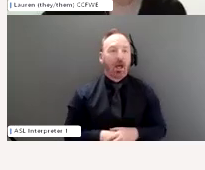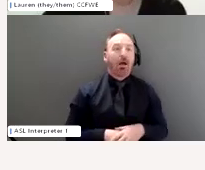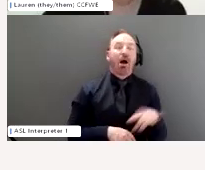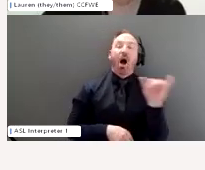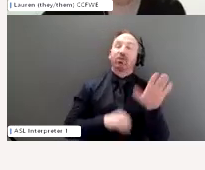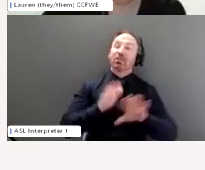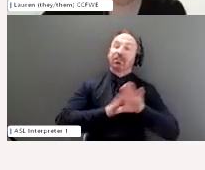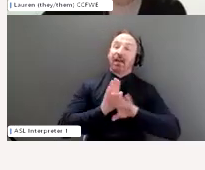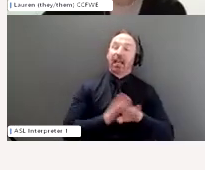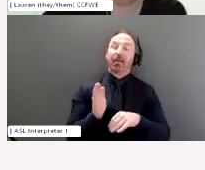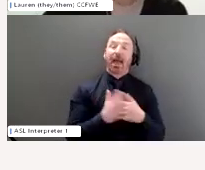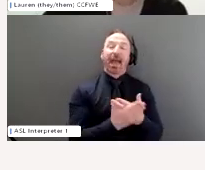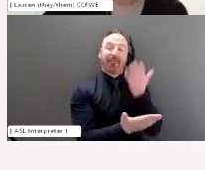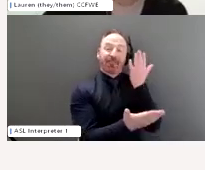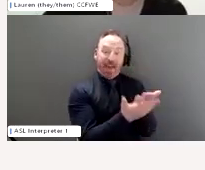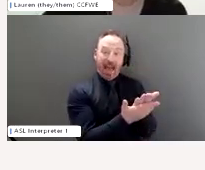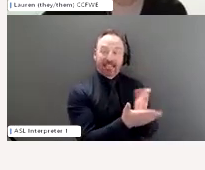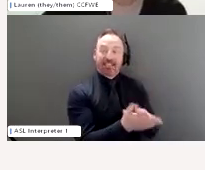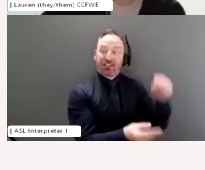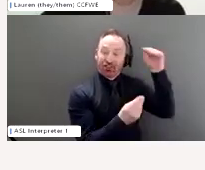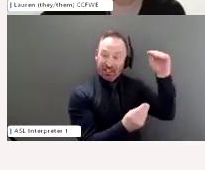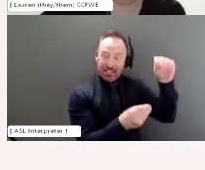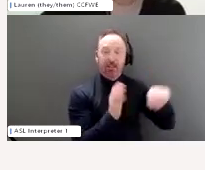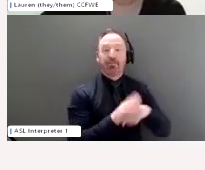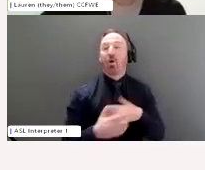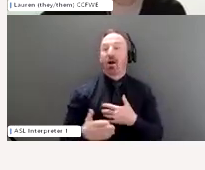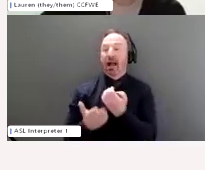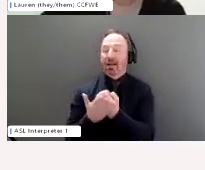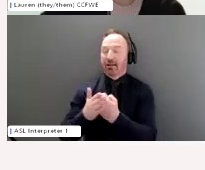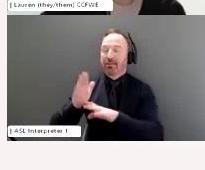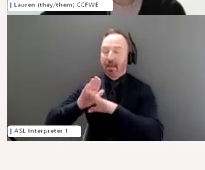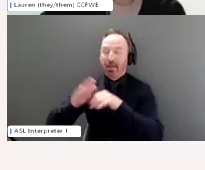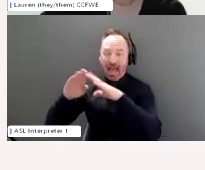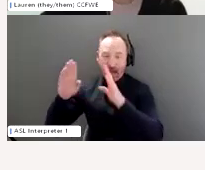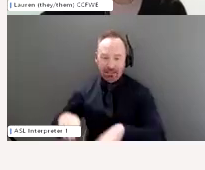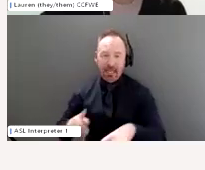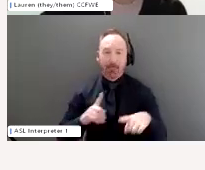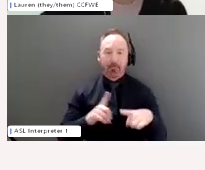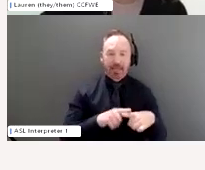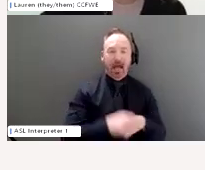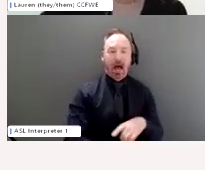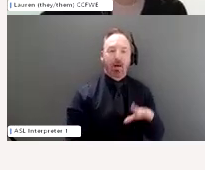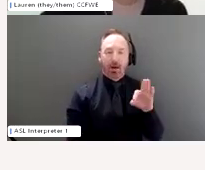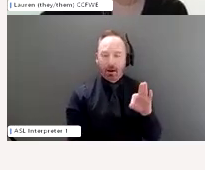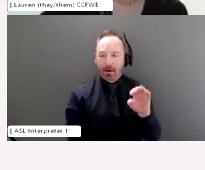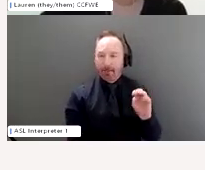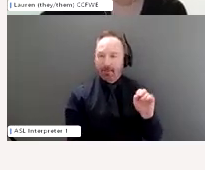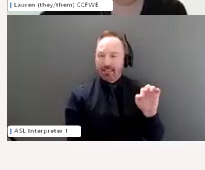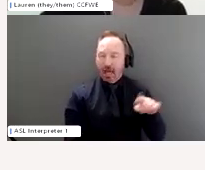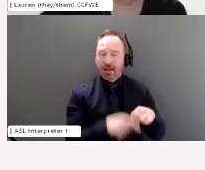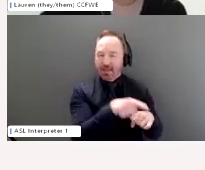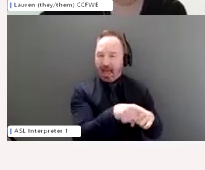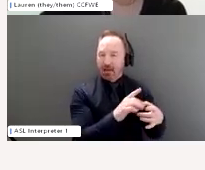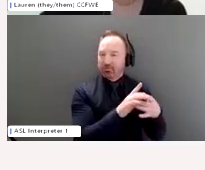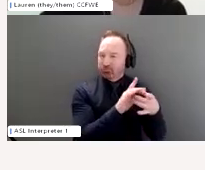fact sheet on economic abuse in housing, as well as we recently published our femicide brief, which includes calls for